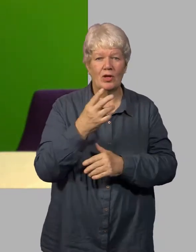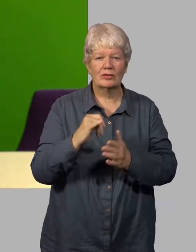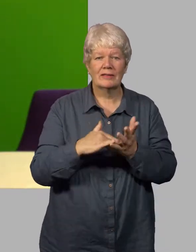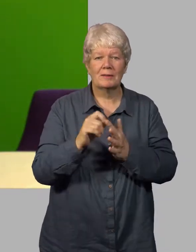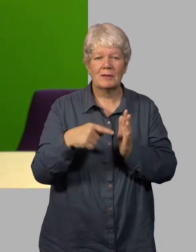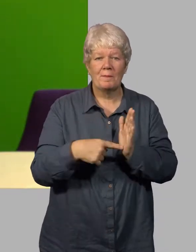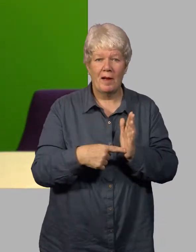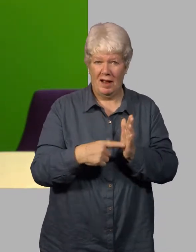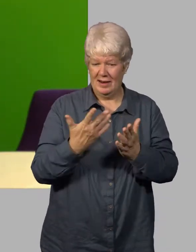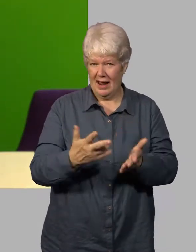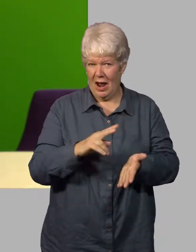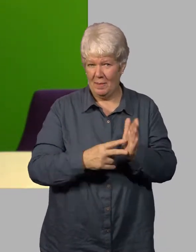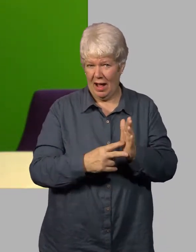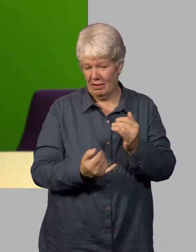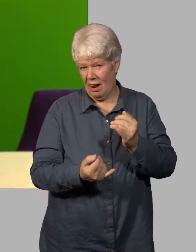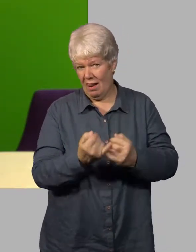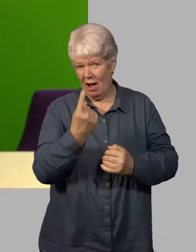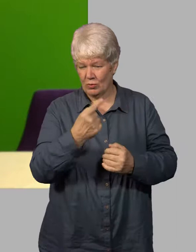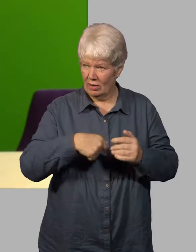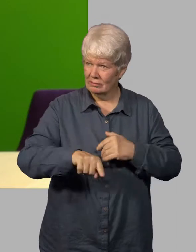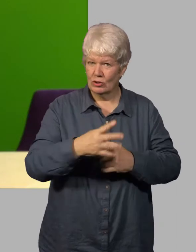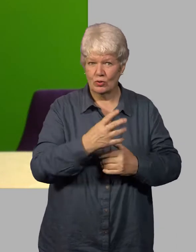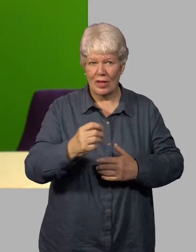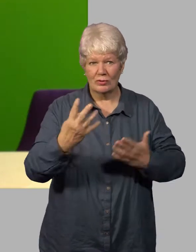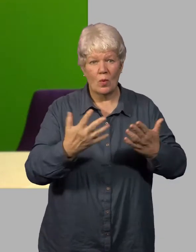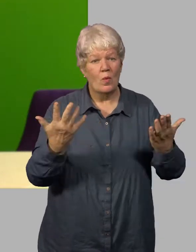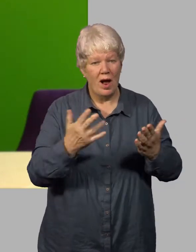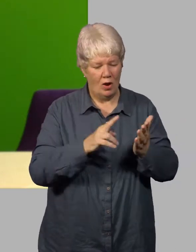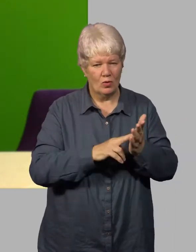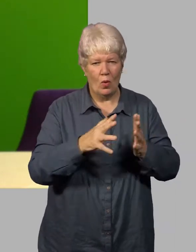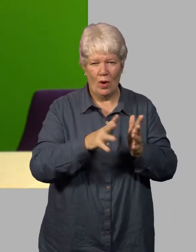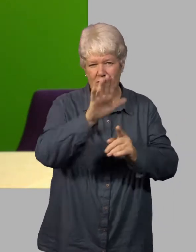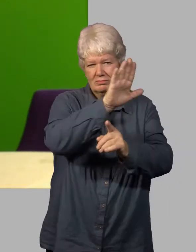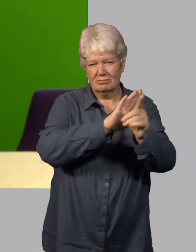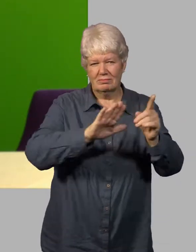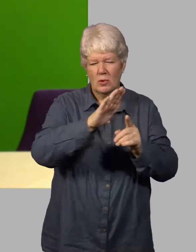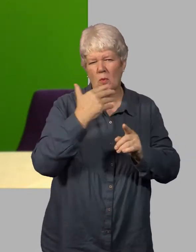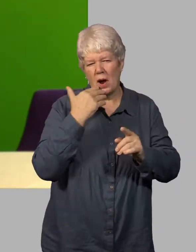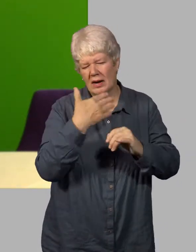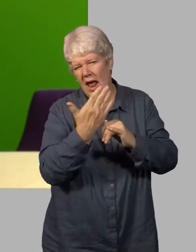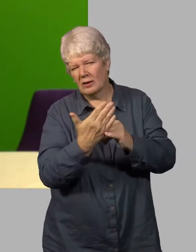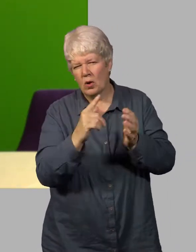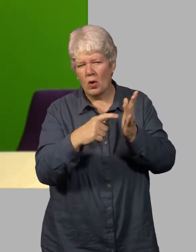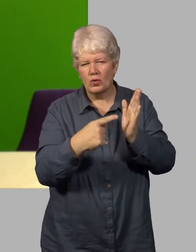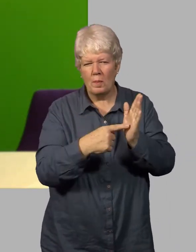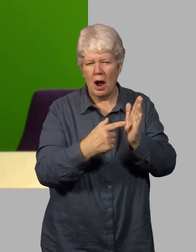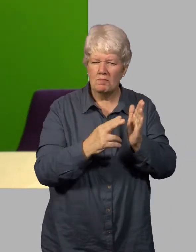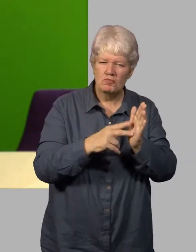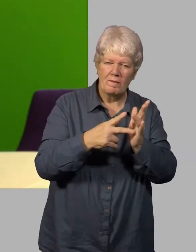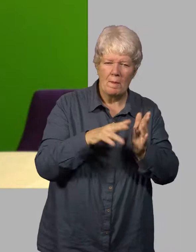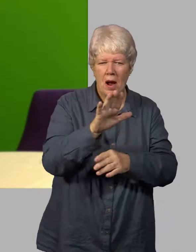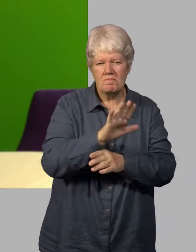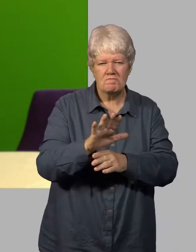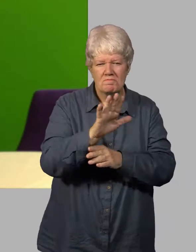now in the process of planning our last beneficiary event of 2019, a local event in the northwest of England in late October,